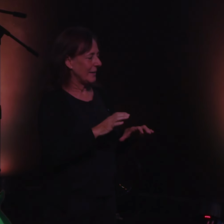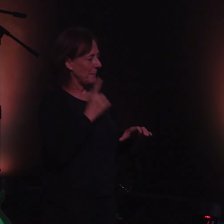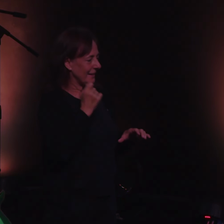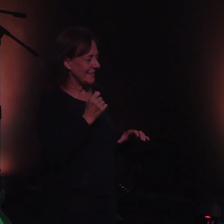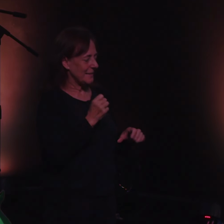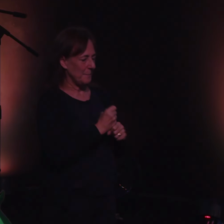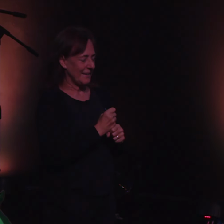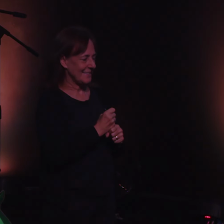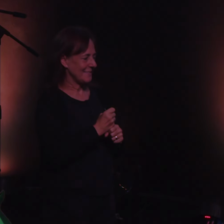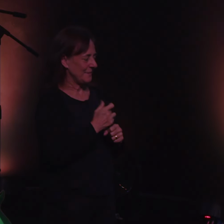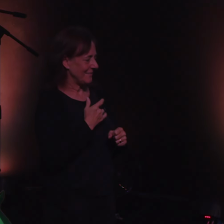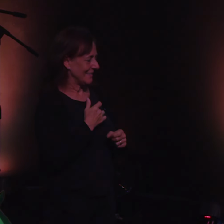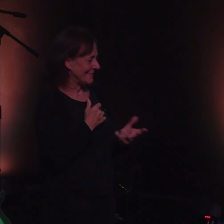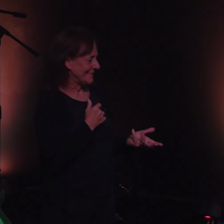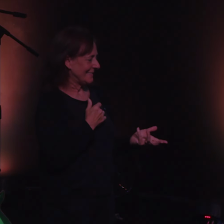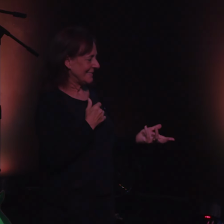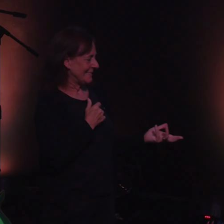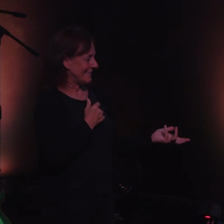do it because it makes us feel better. Listen,